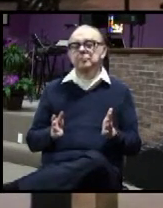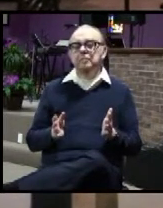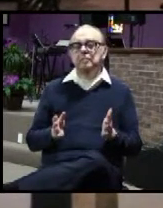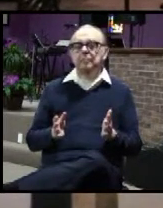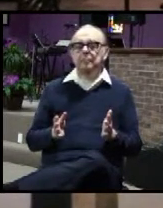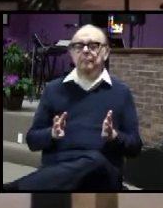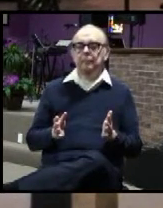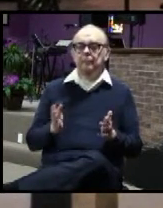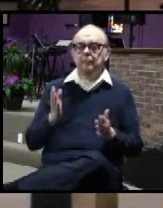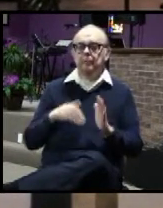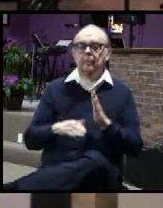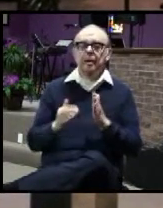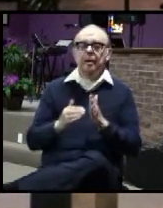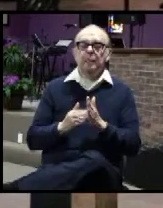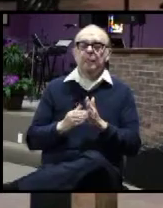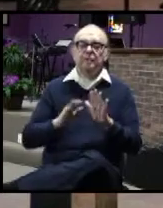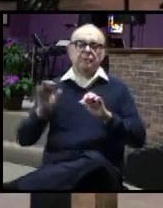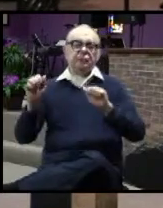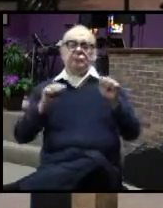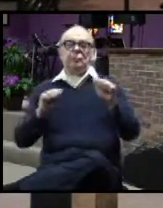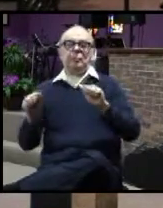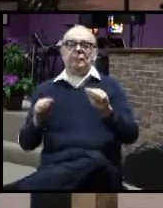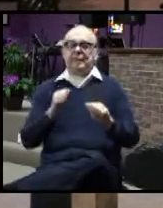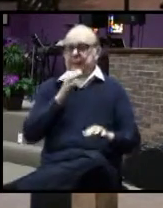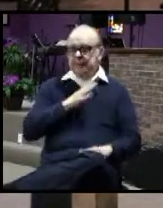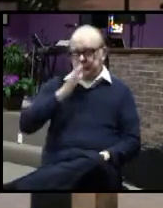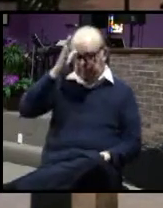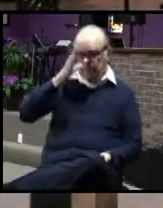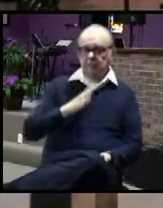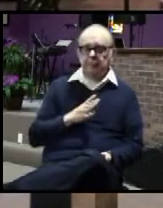was in the middle of the storm, ladies and gentlemen,